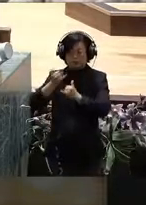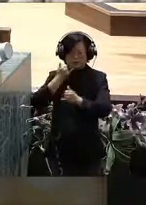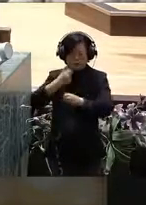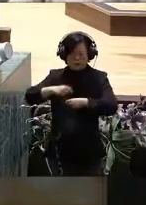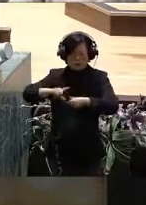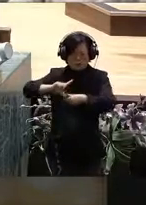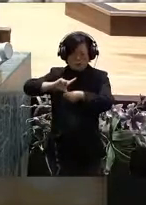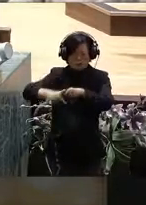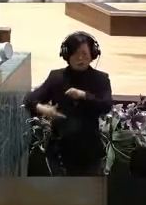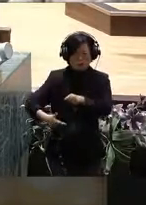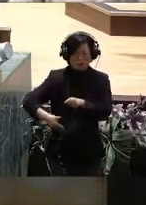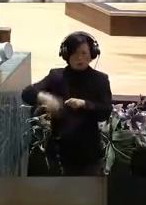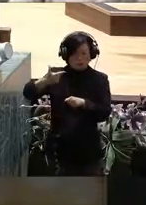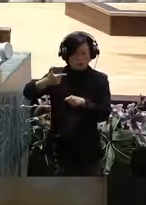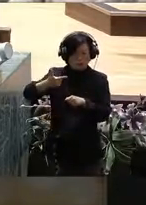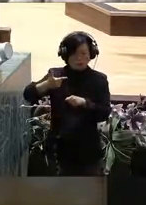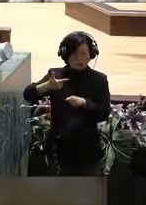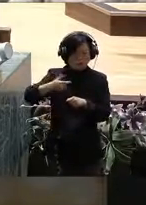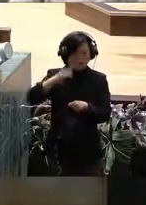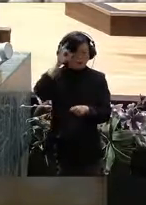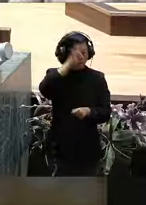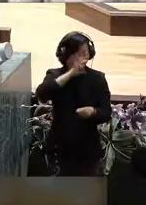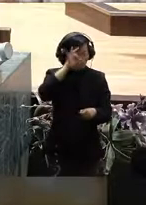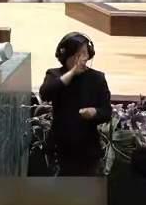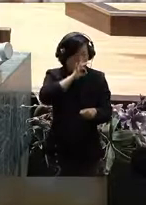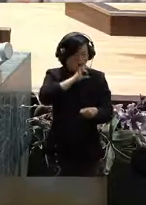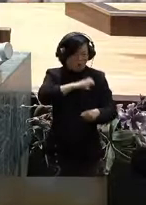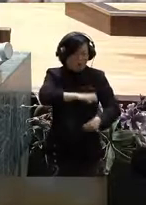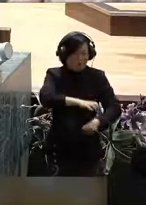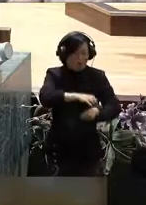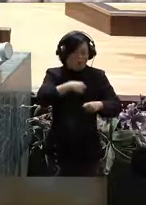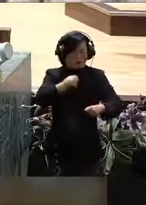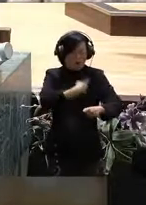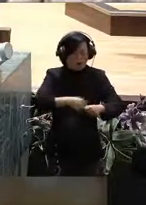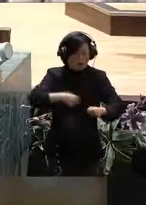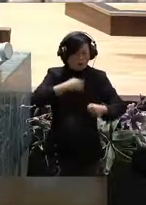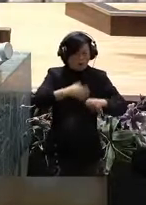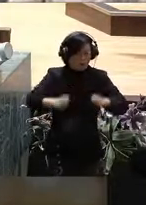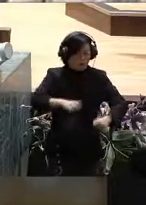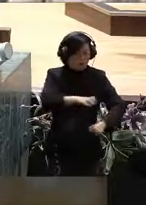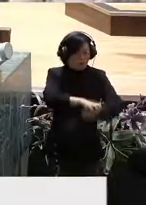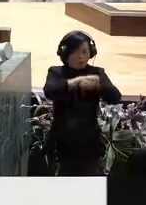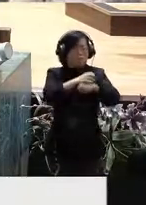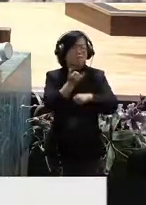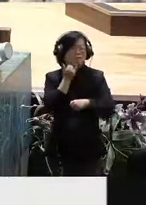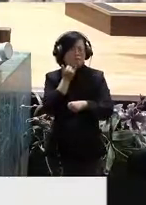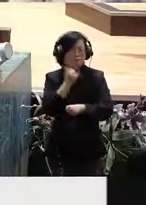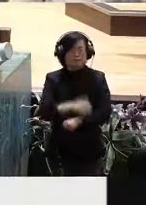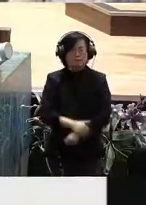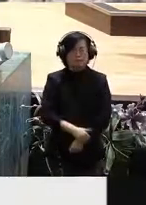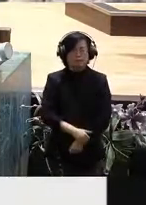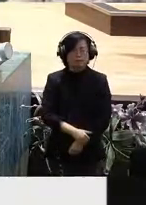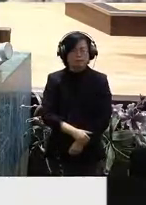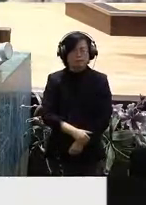and business registration is seamless and not embroiled in a cumbersome process.